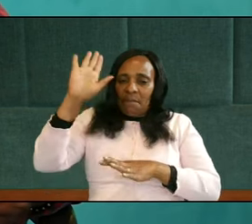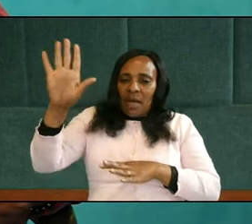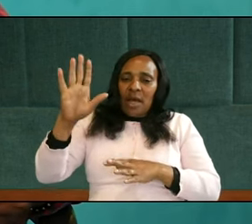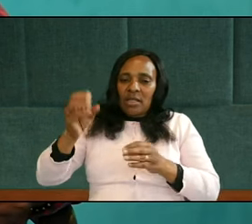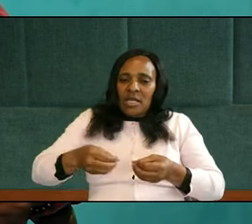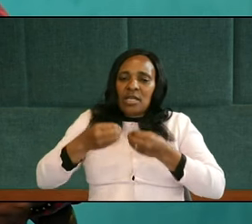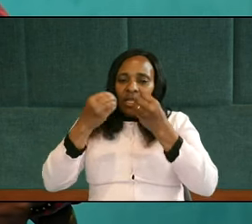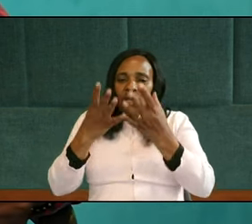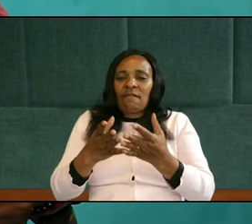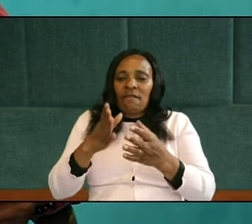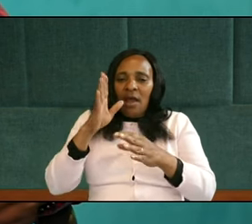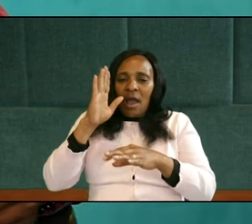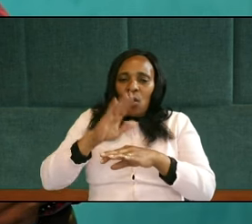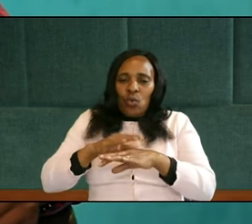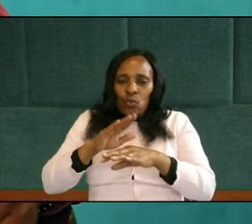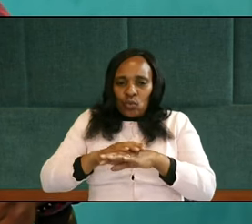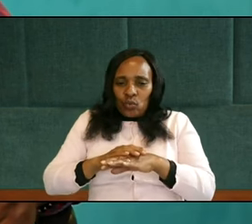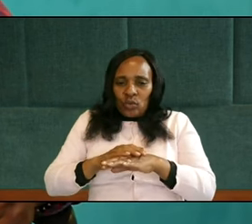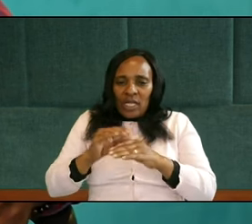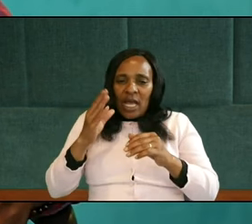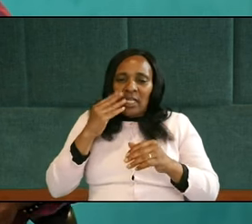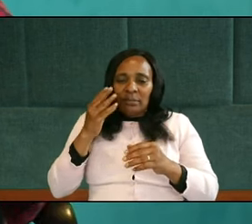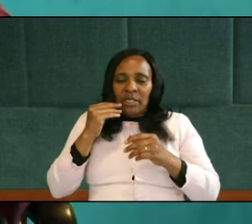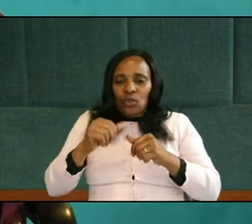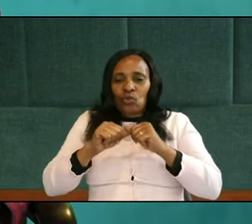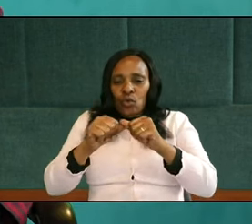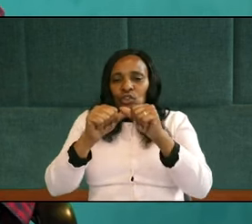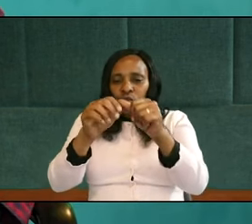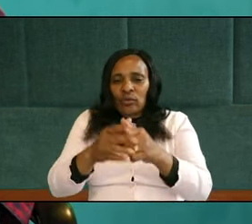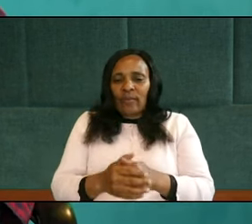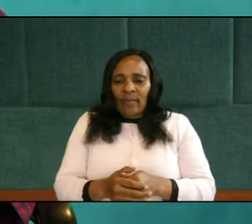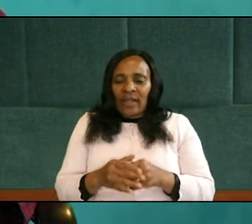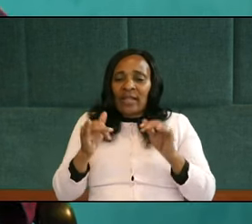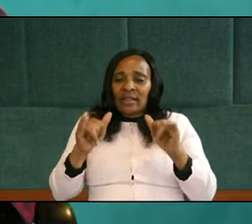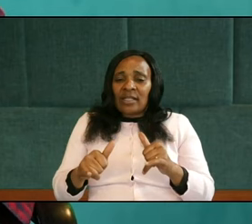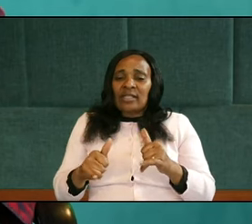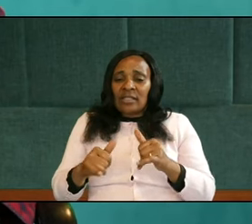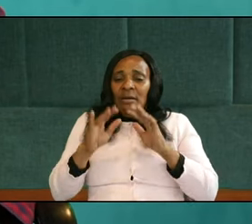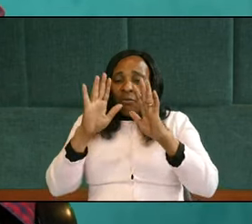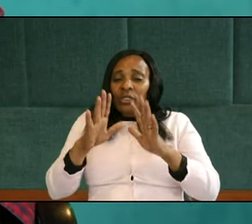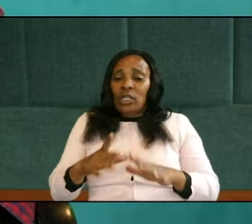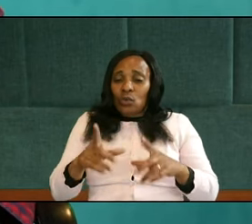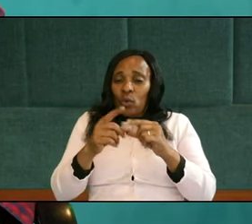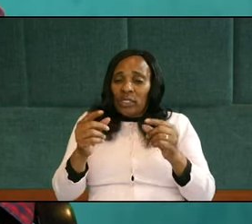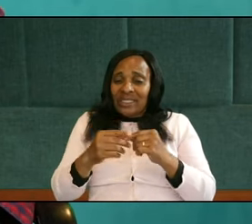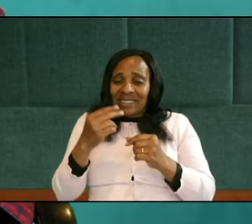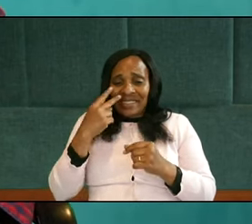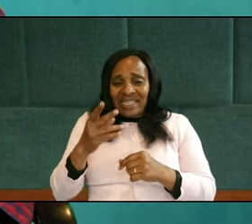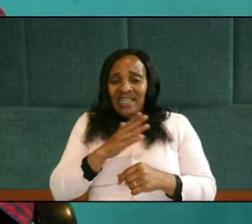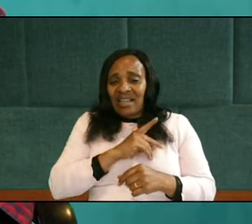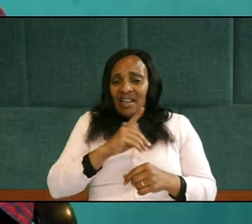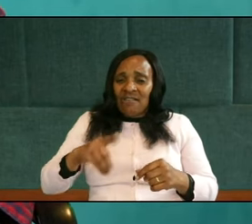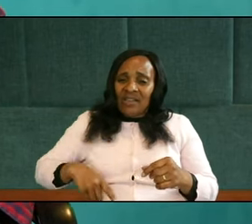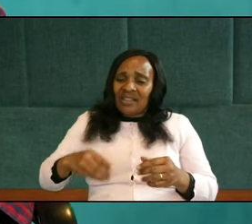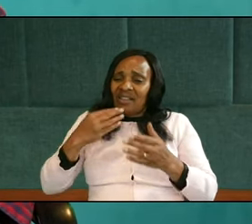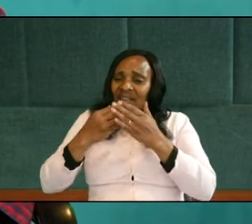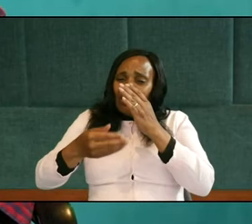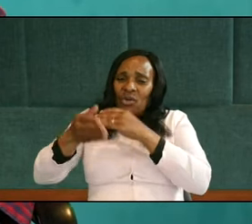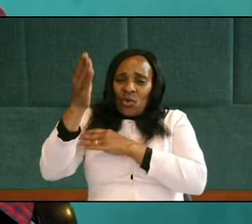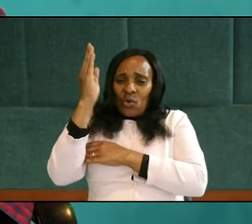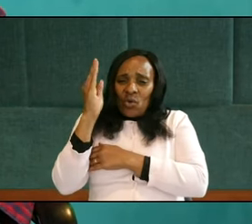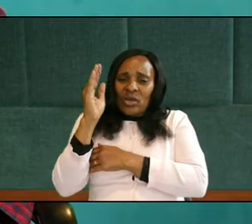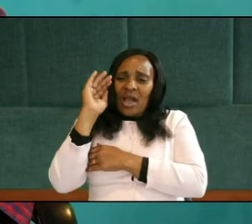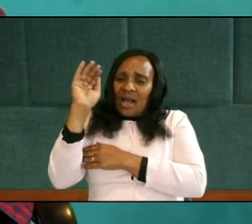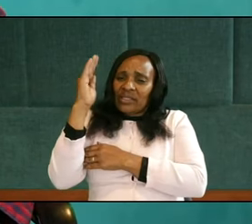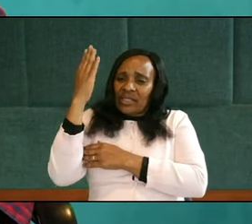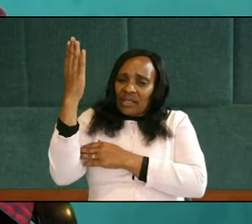a willing spirit to sustain me. So in this flashlight, we see David thanking God and